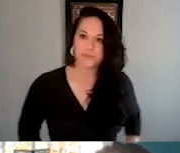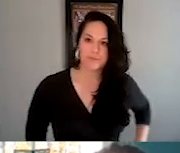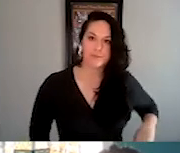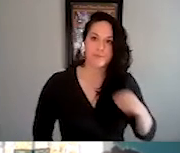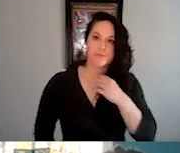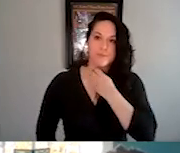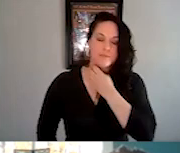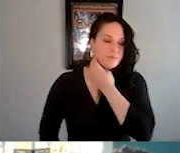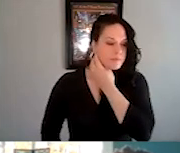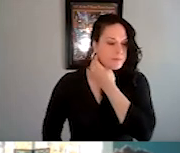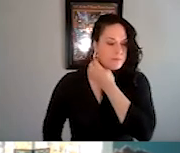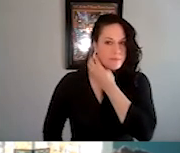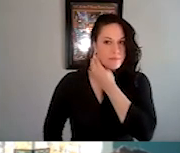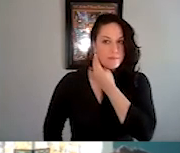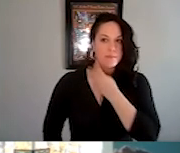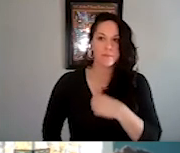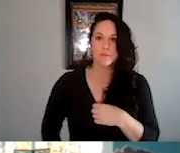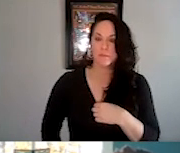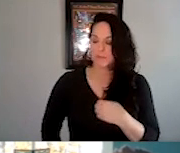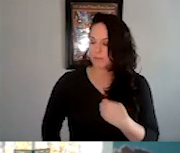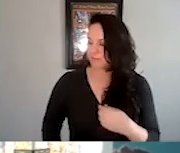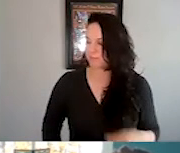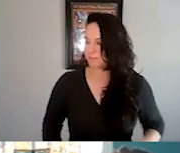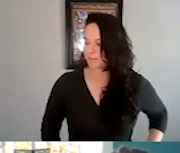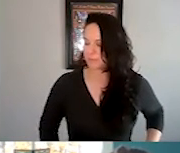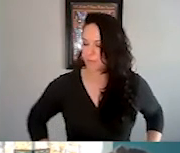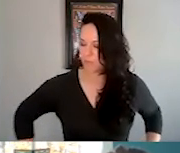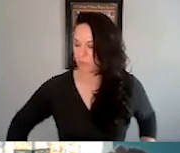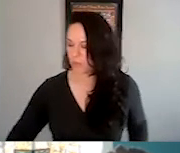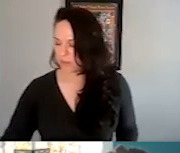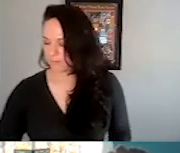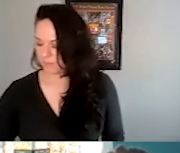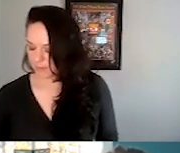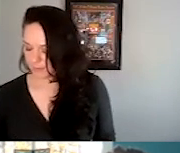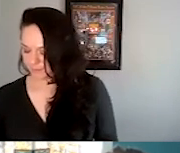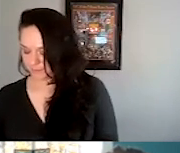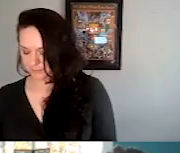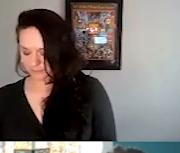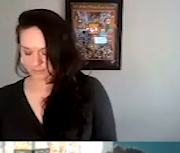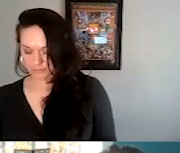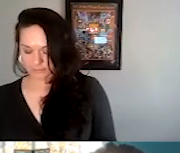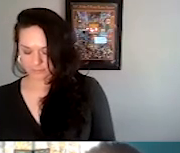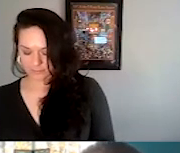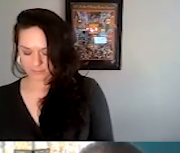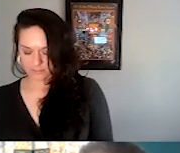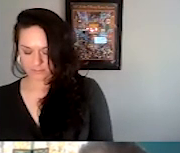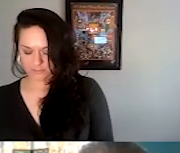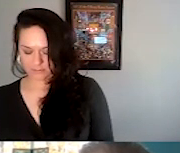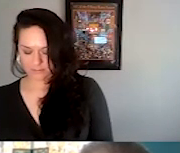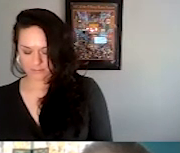about the fact that they tested these products, that they actually had a lot of THC in them, all kinds